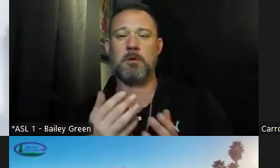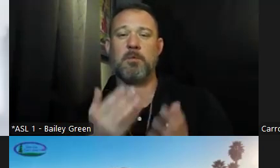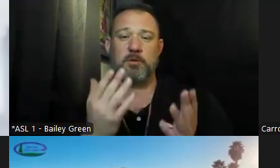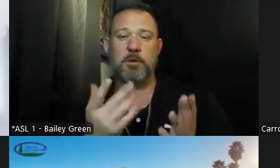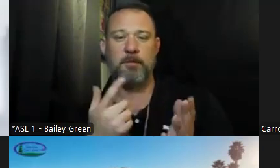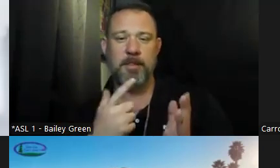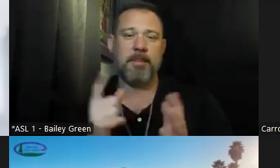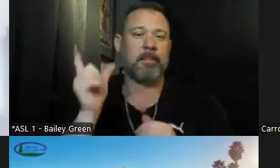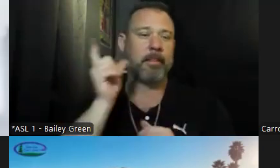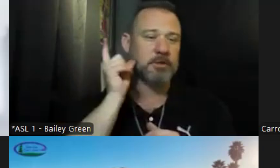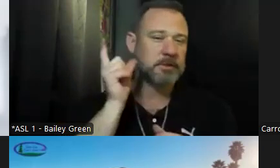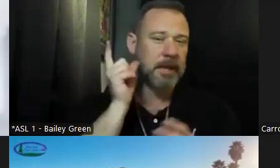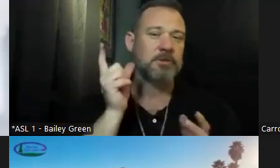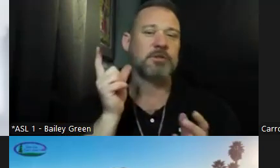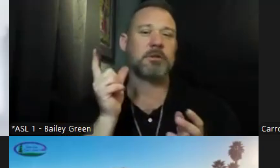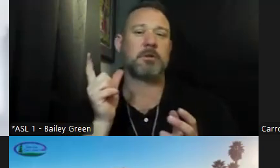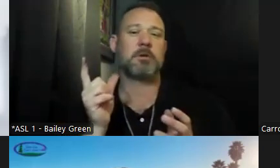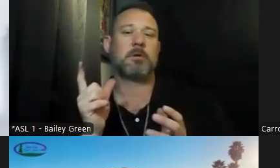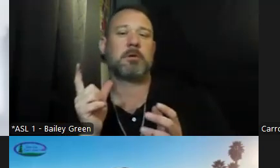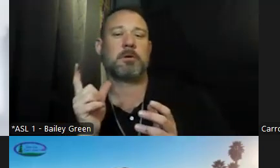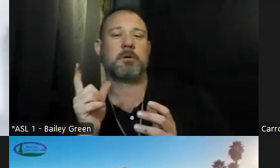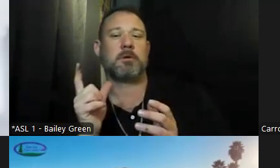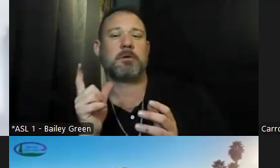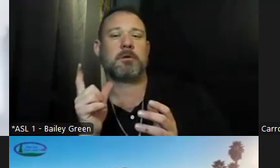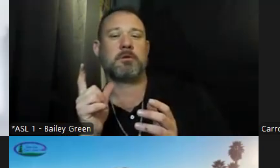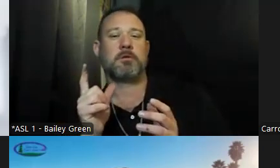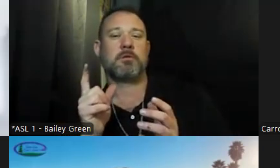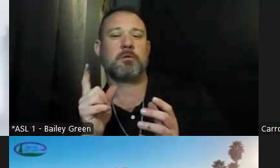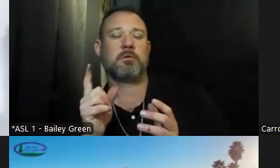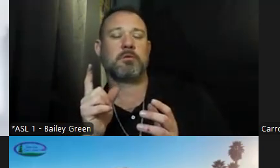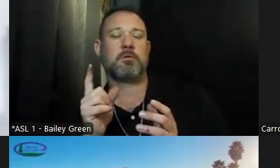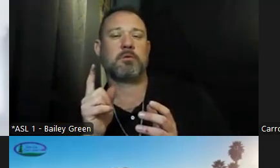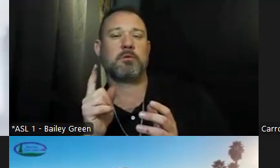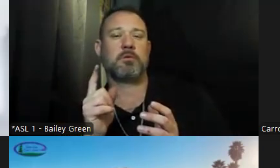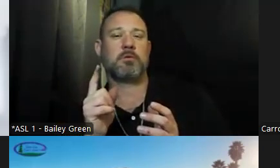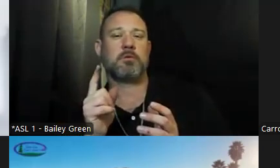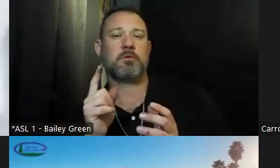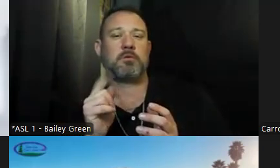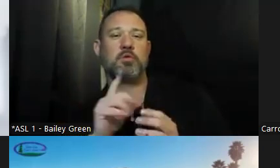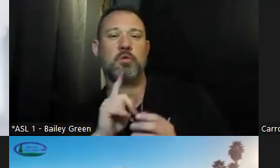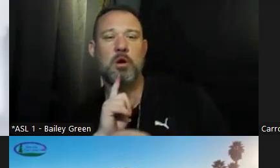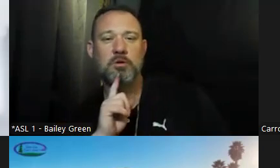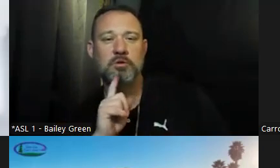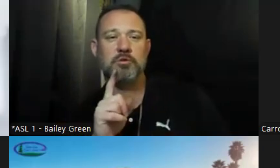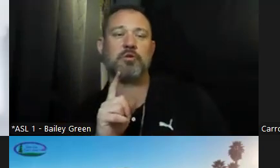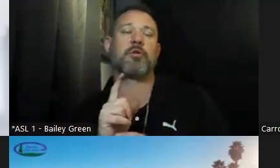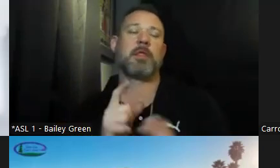legislation? Legislation, I just did, didn't I? Legislation to assure that